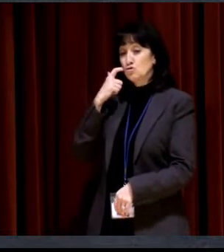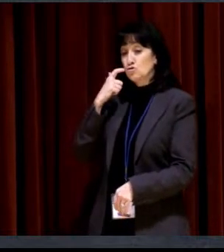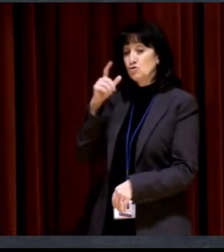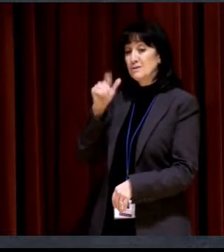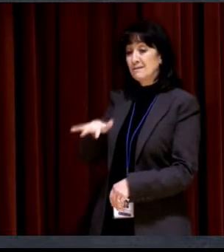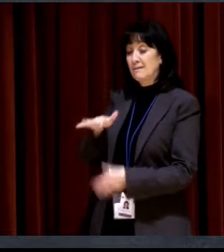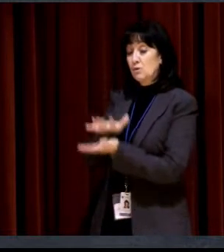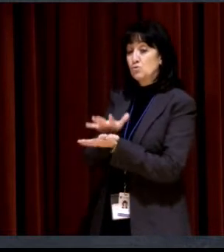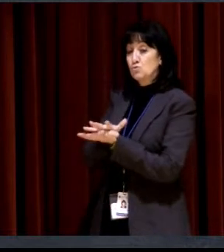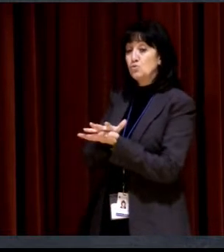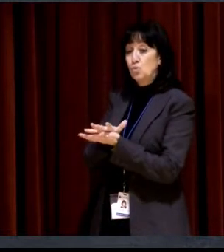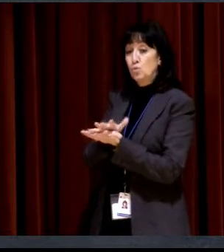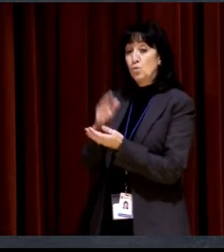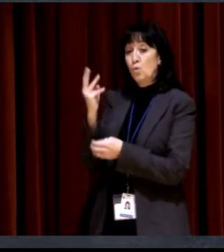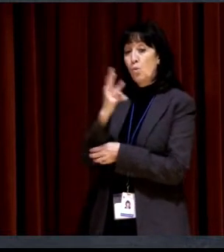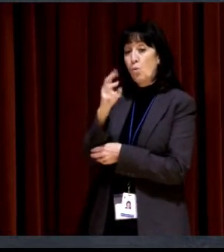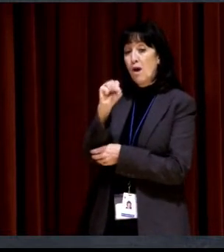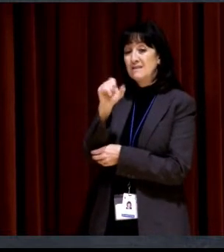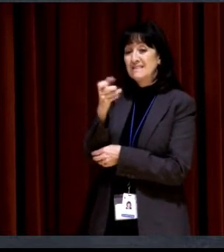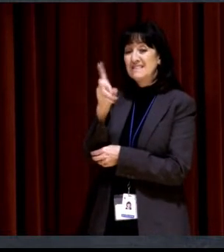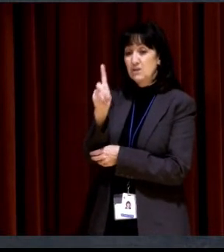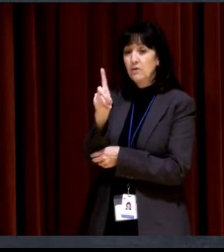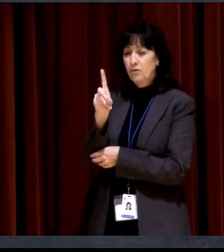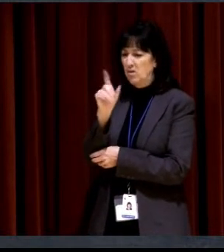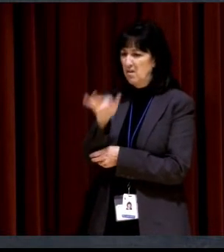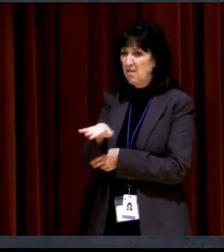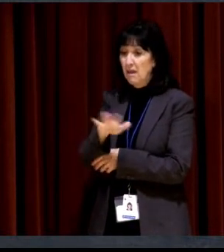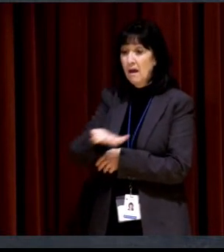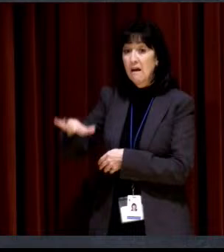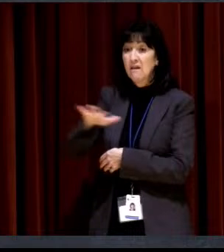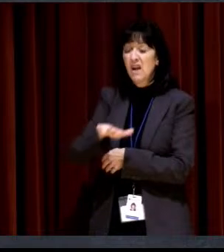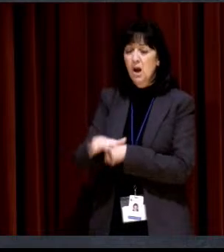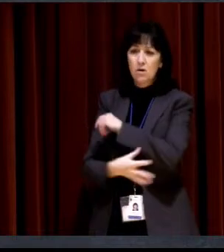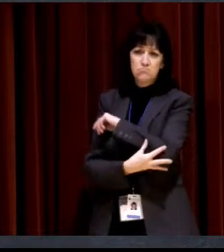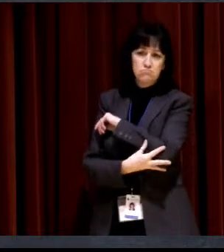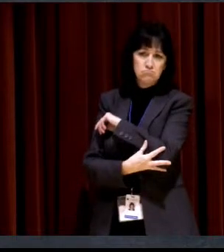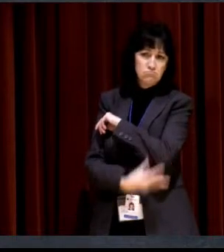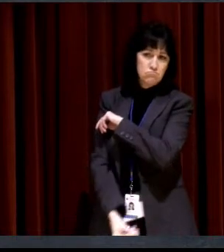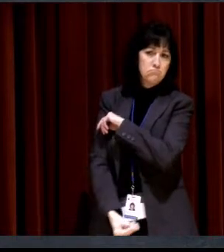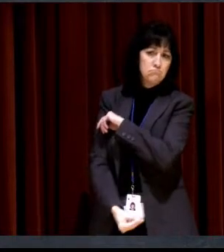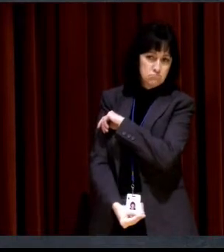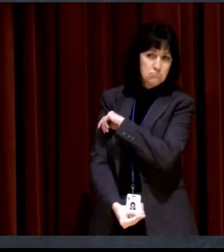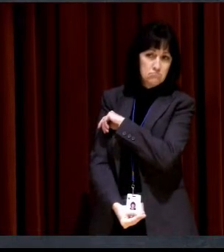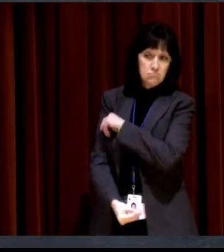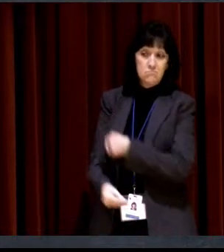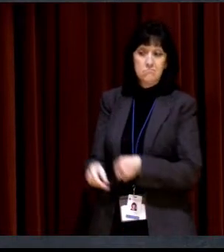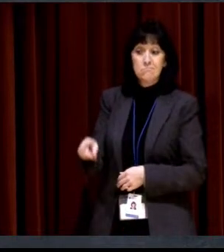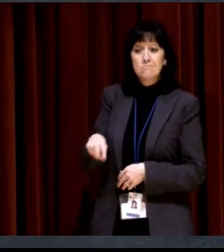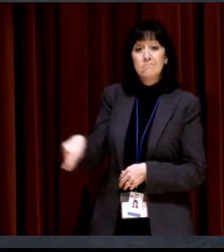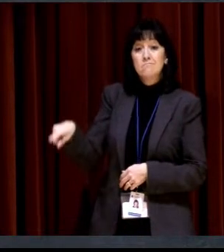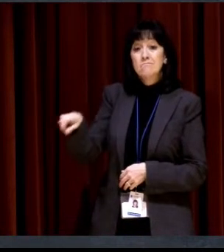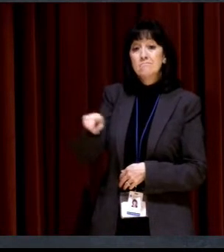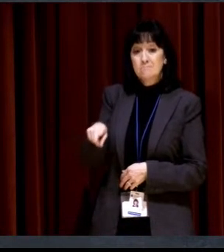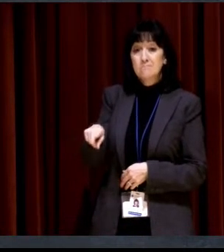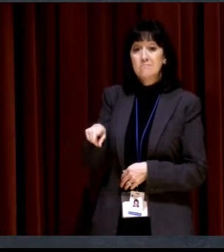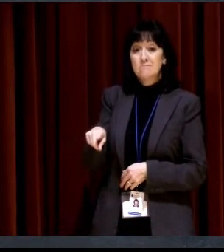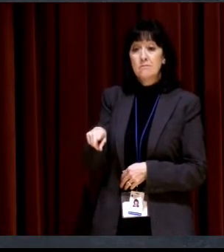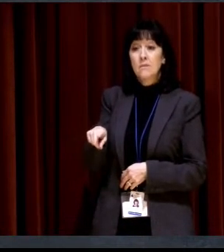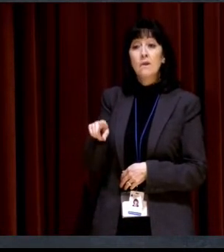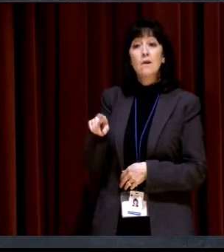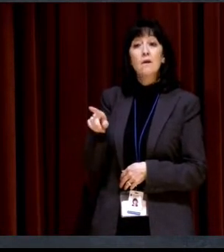poor area in Sussex County. And their third grade reading